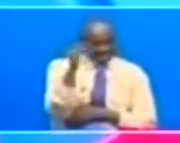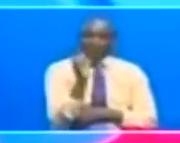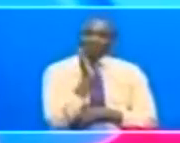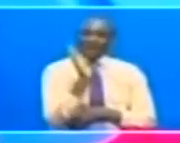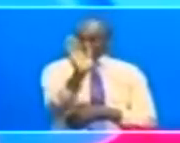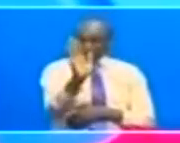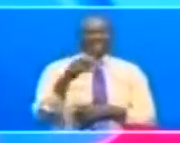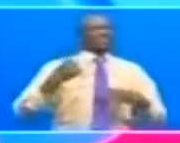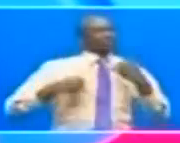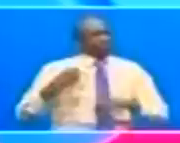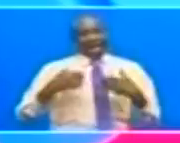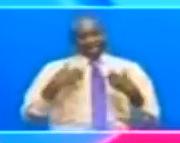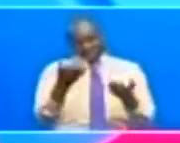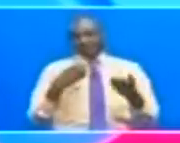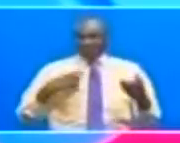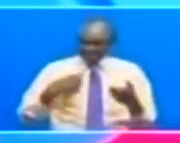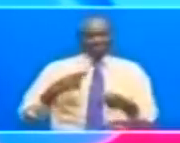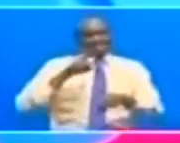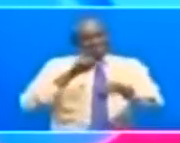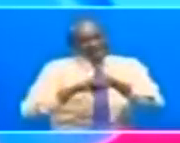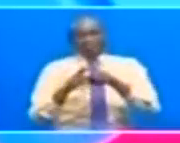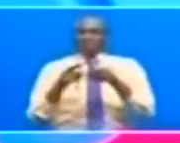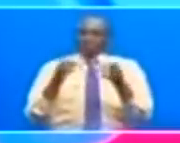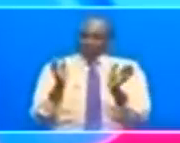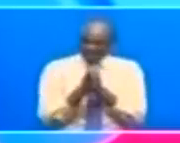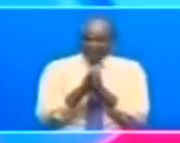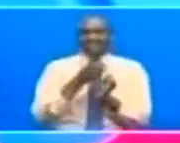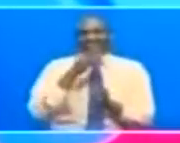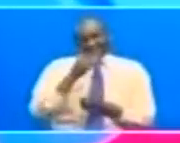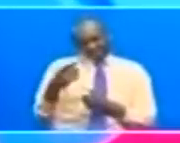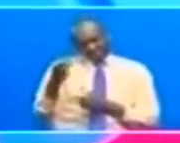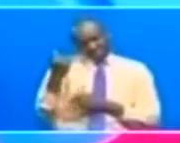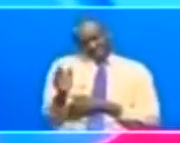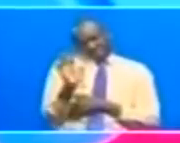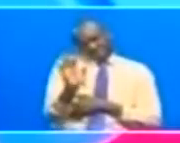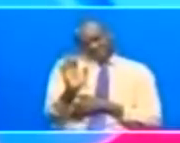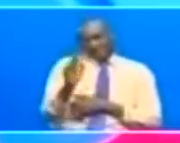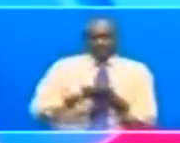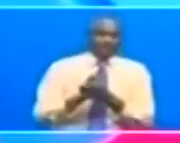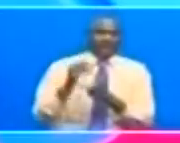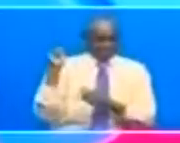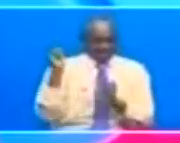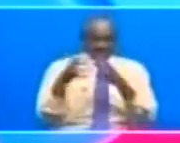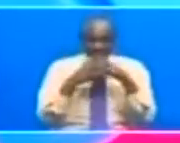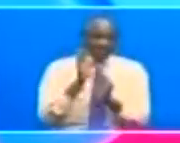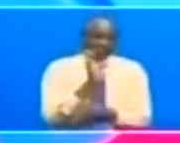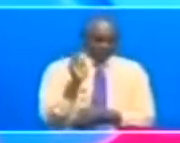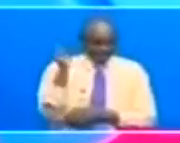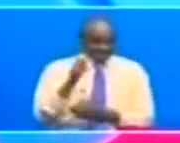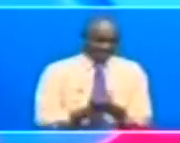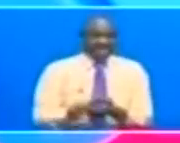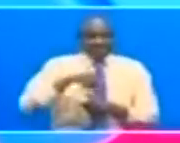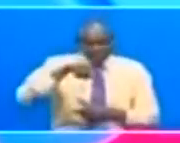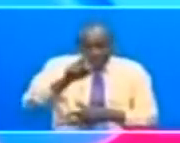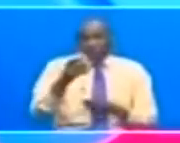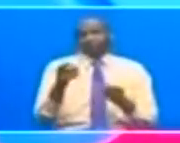could not hide her joy at having spent the last couple of days with her grandson, the U.S. President. KTN's Victor Gale caught up with her